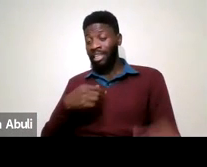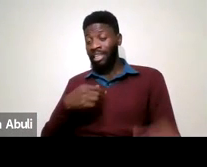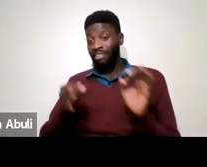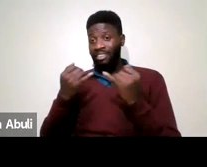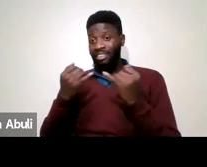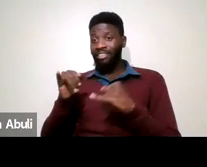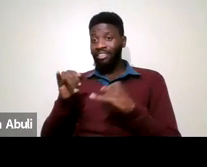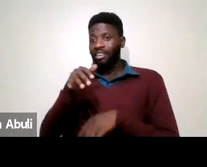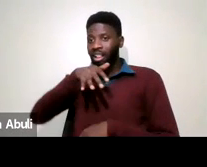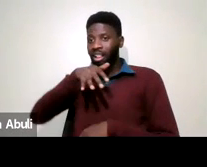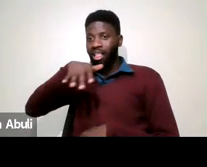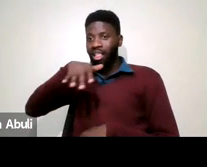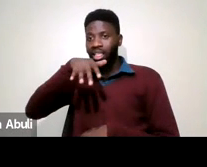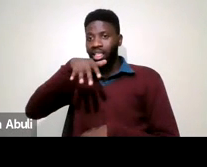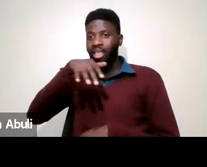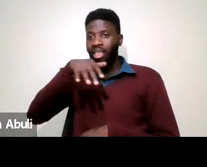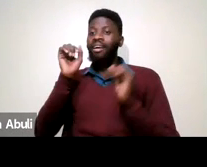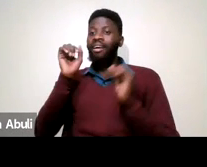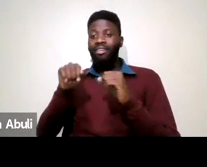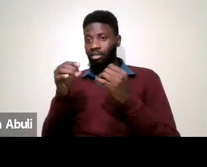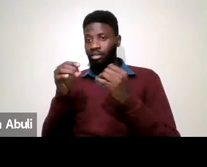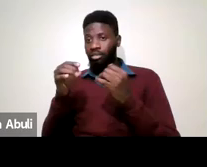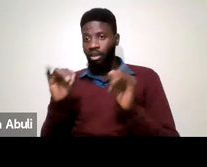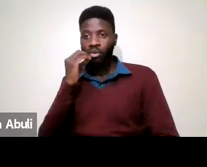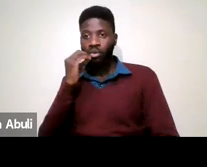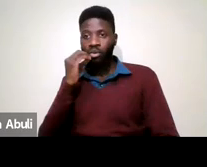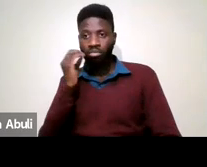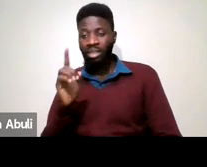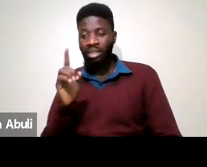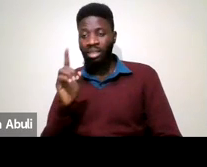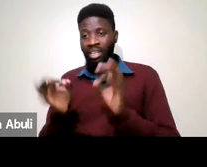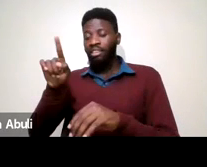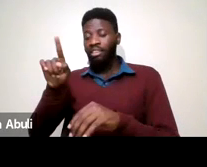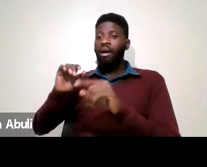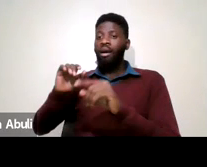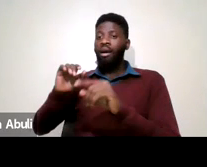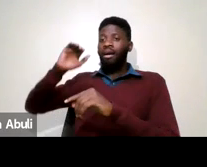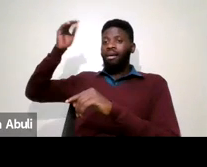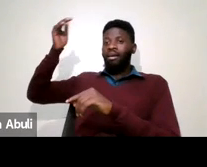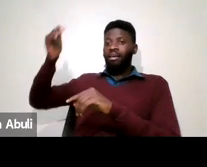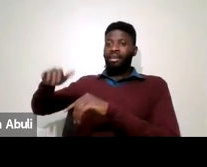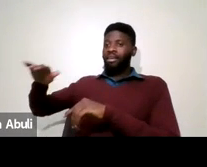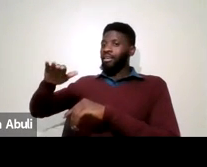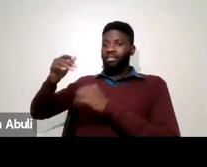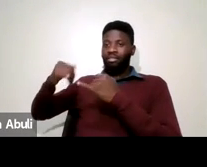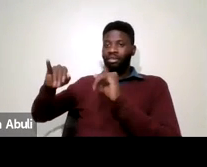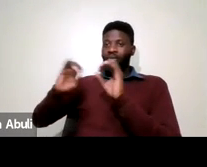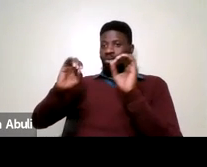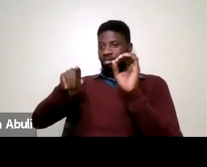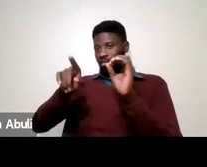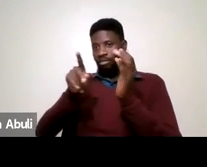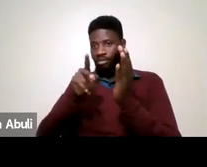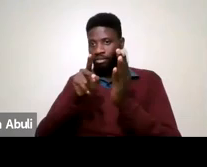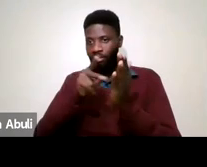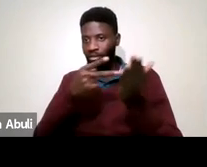my DNA. Please don't try it at home if you don't come from the highlands, because you may not make it. There is also the